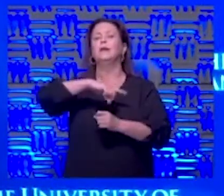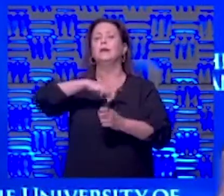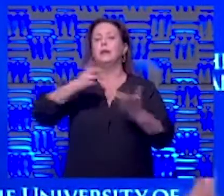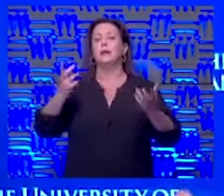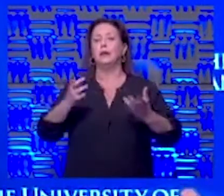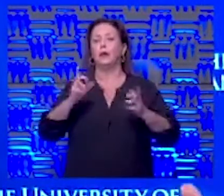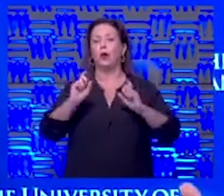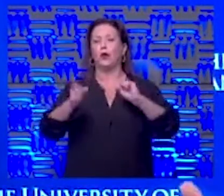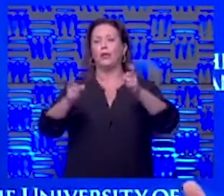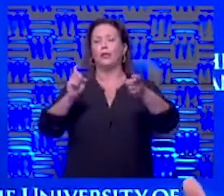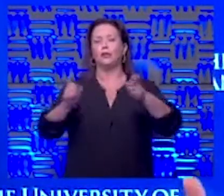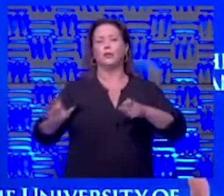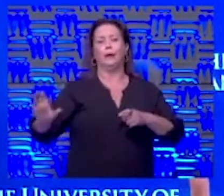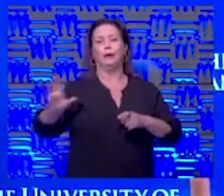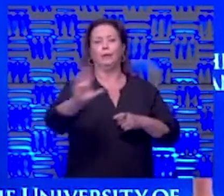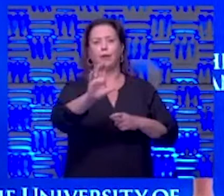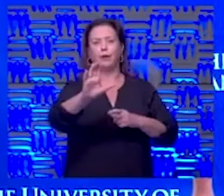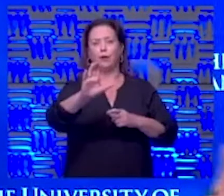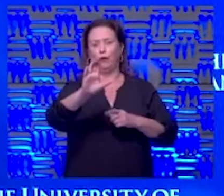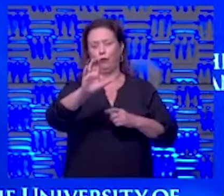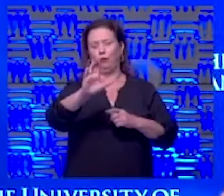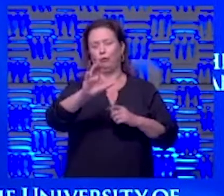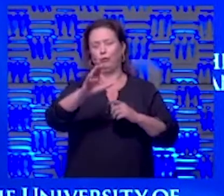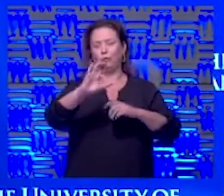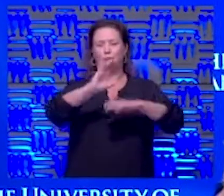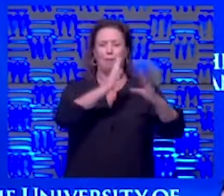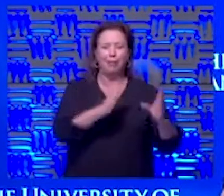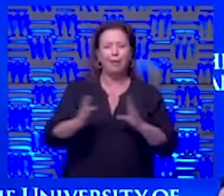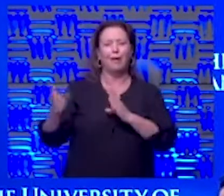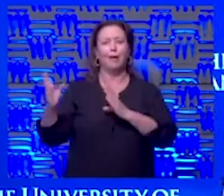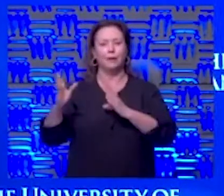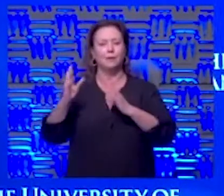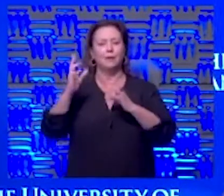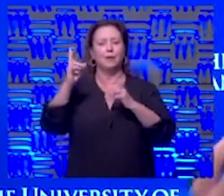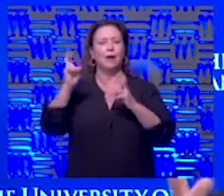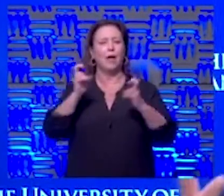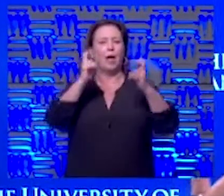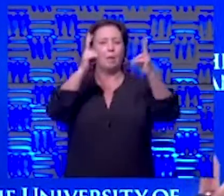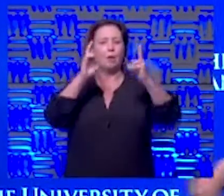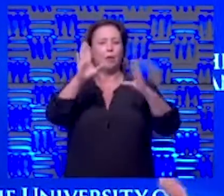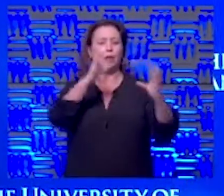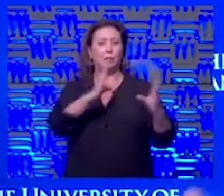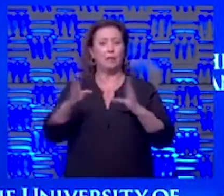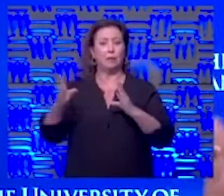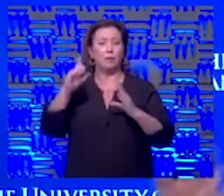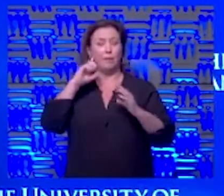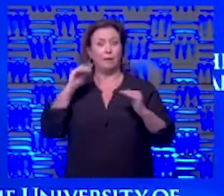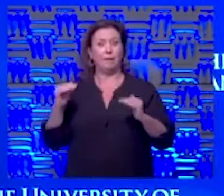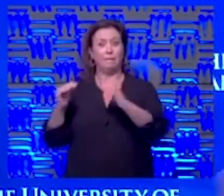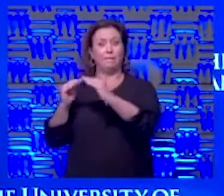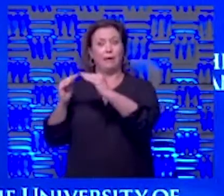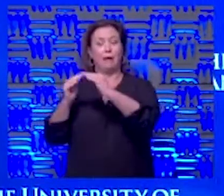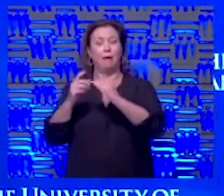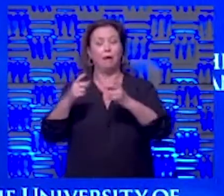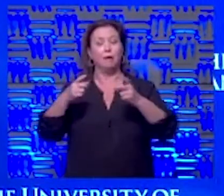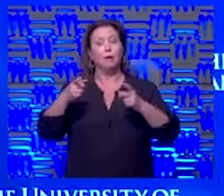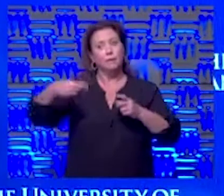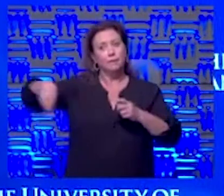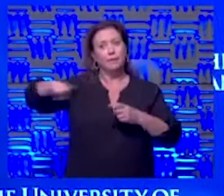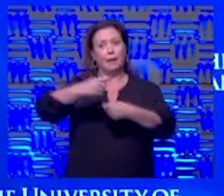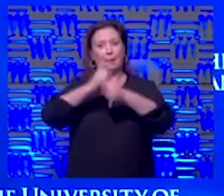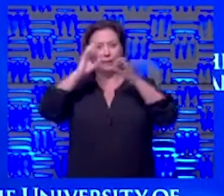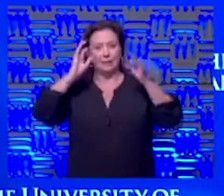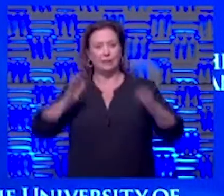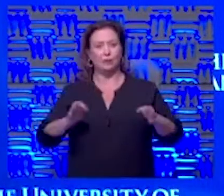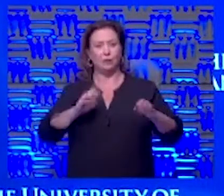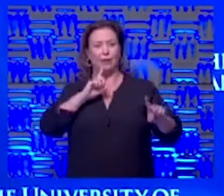going to be issuing some of their directives and plans and uploading. And we thought it would be more fair to let them make their decisions, and